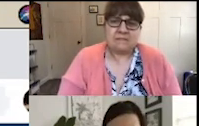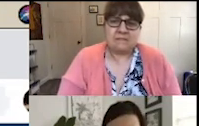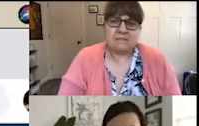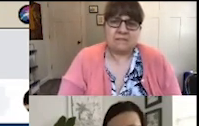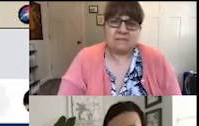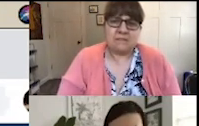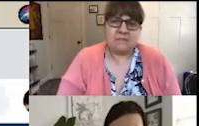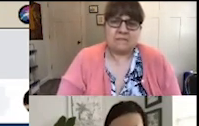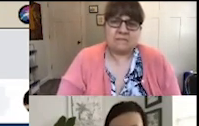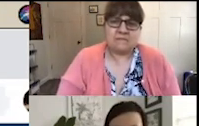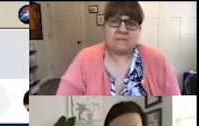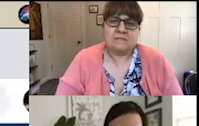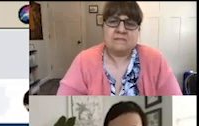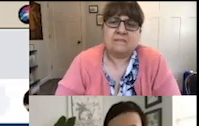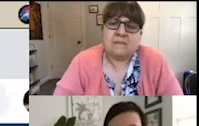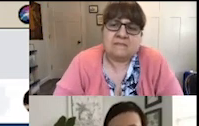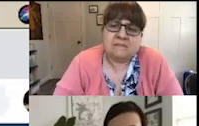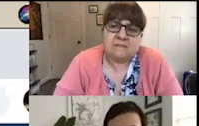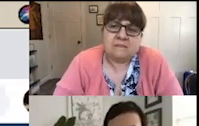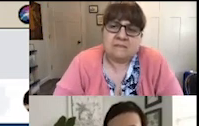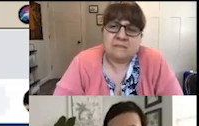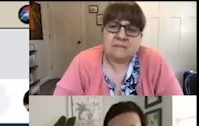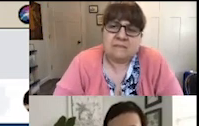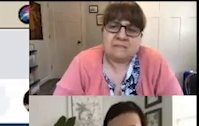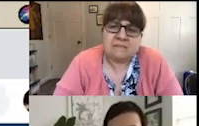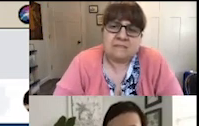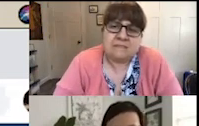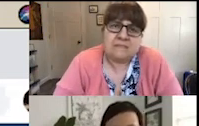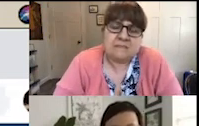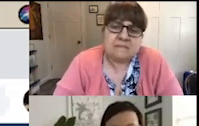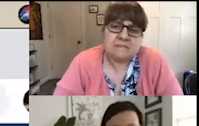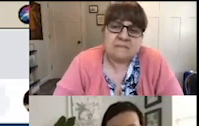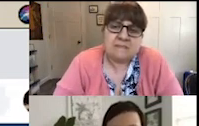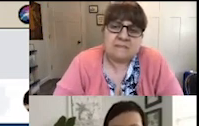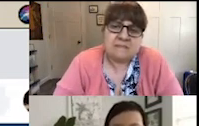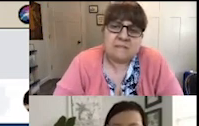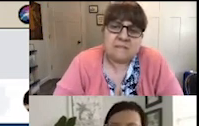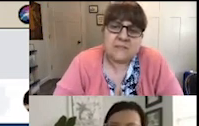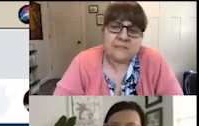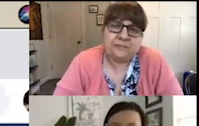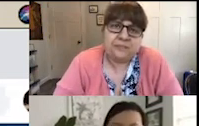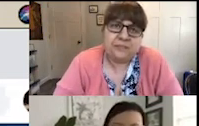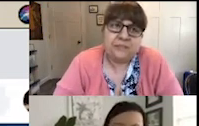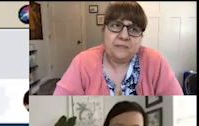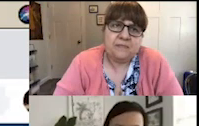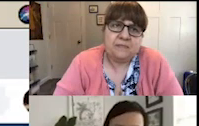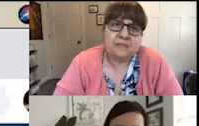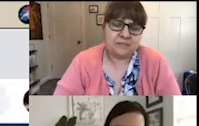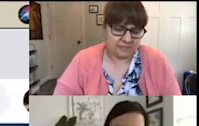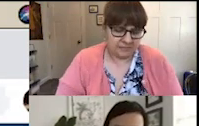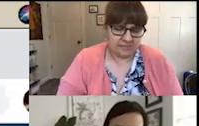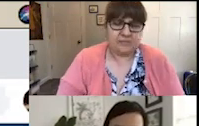to use. So I think I would start there and also consciously question the